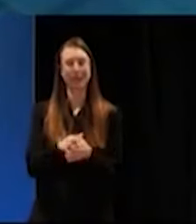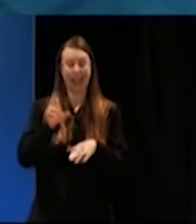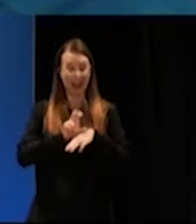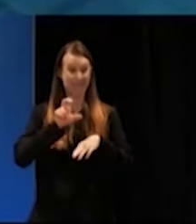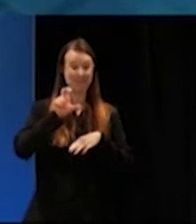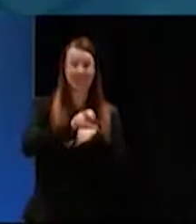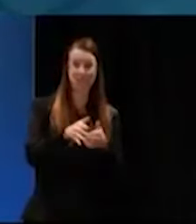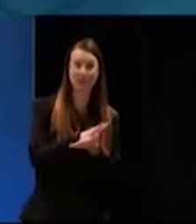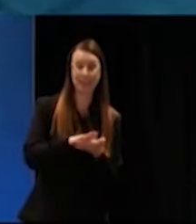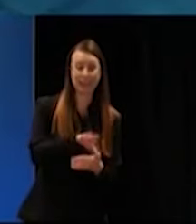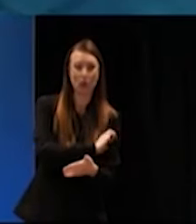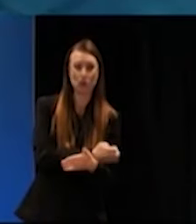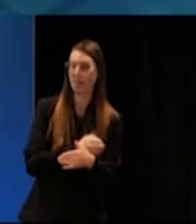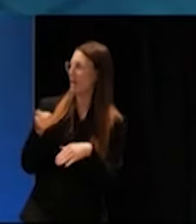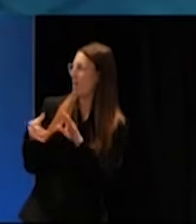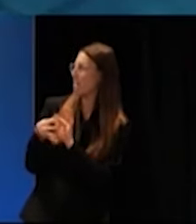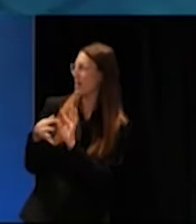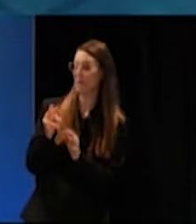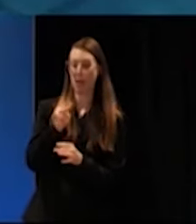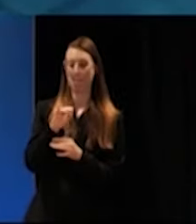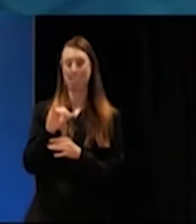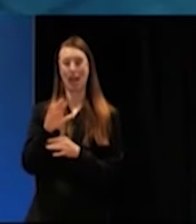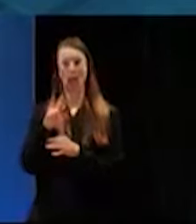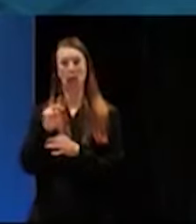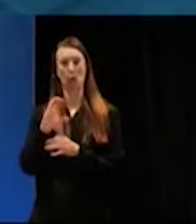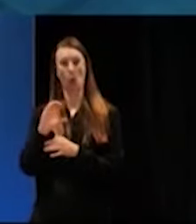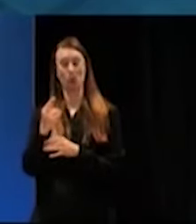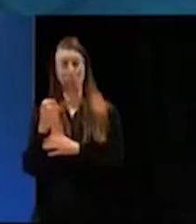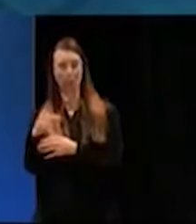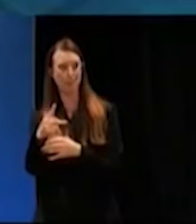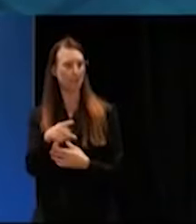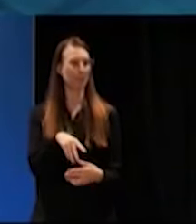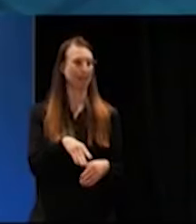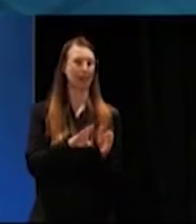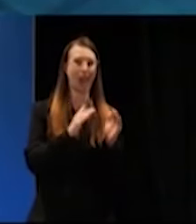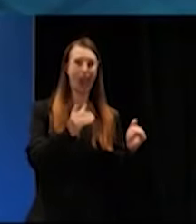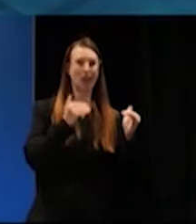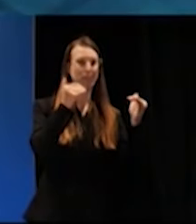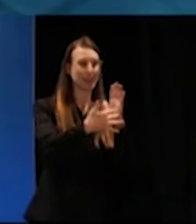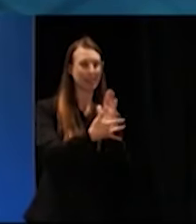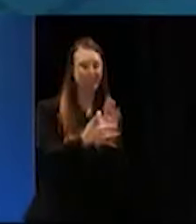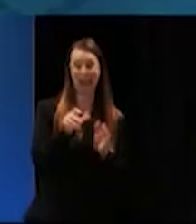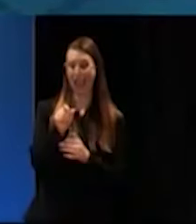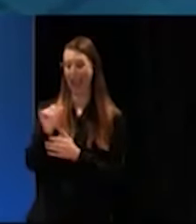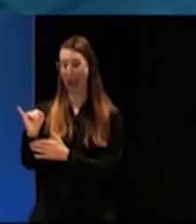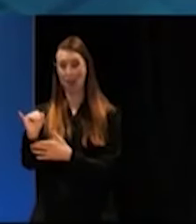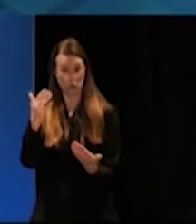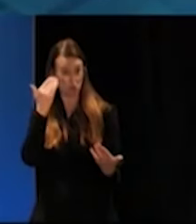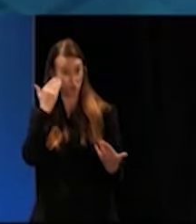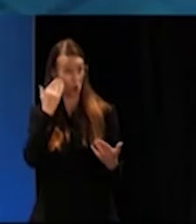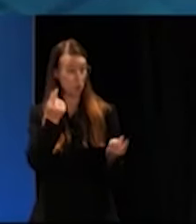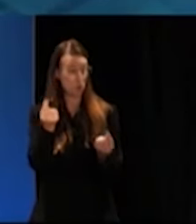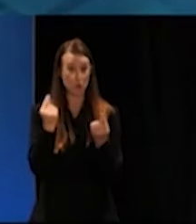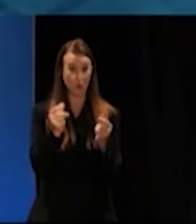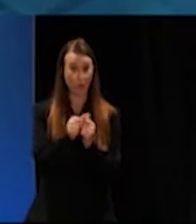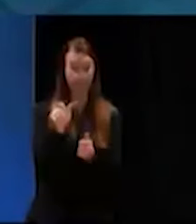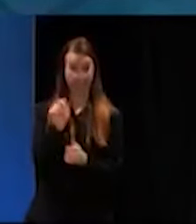mentioned, microchip manufacturing, advanced nanotechnology, and AI. Is anybody following what we're doing with artificial intelligence here in the state of New